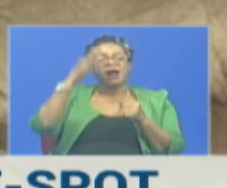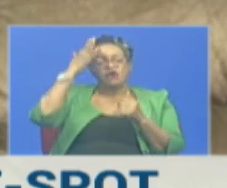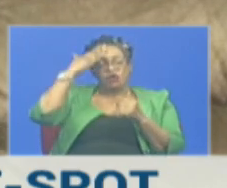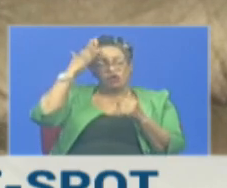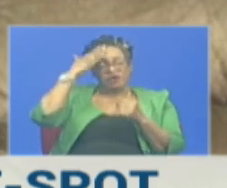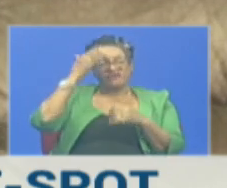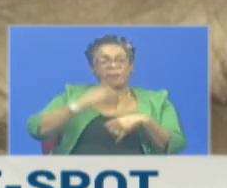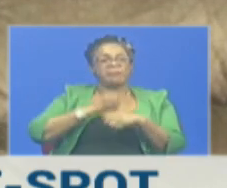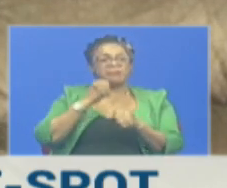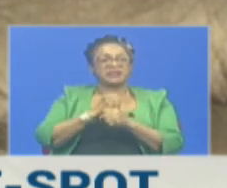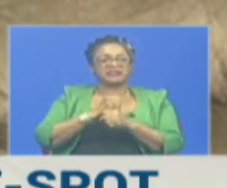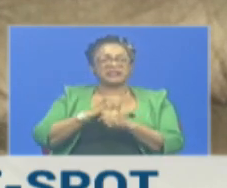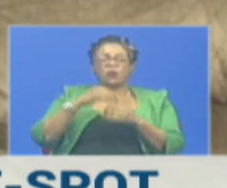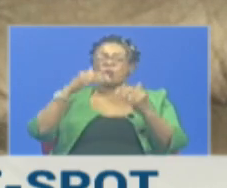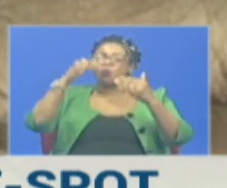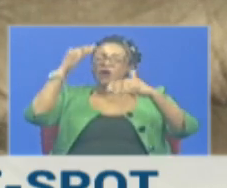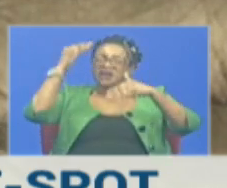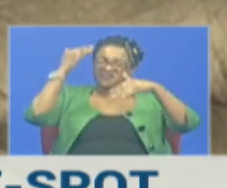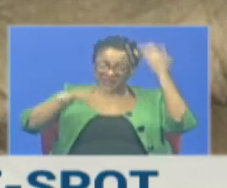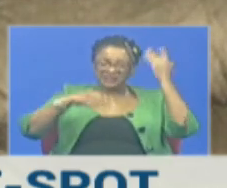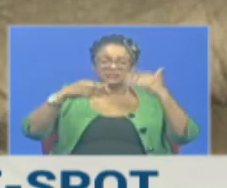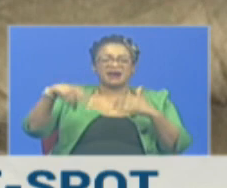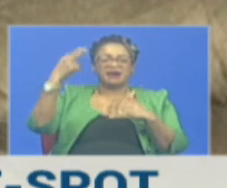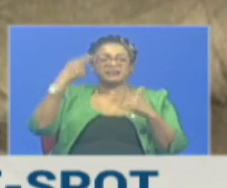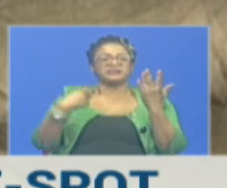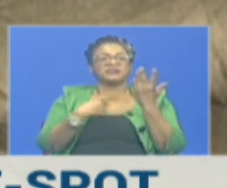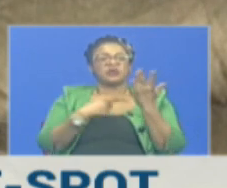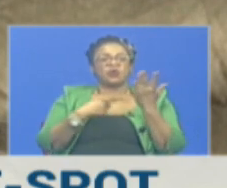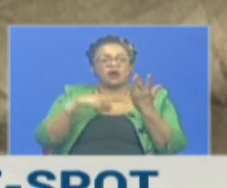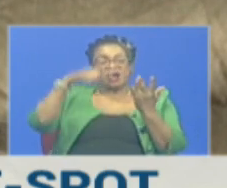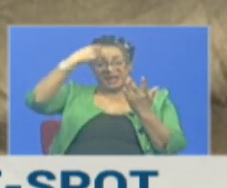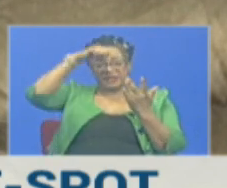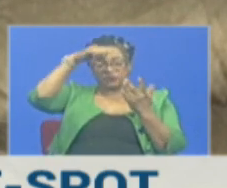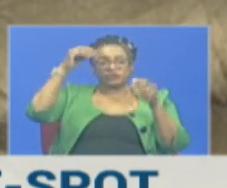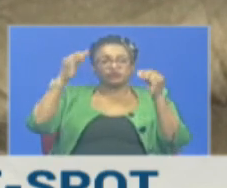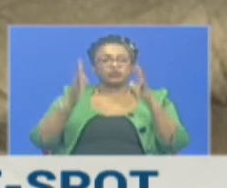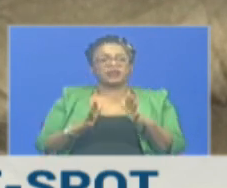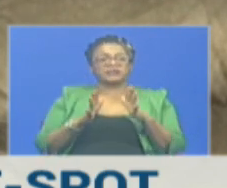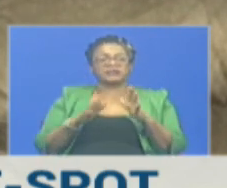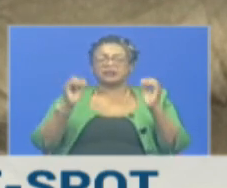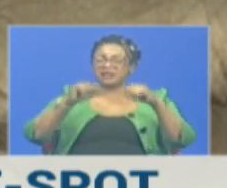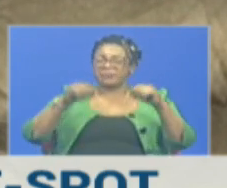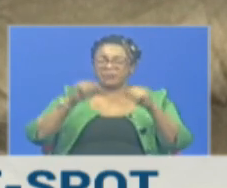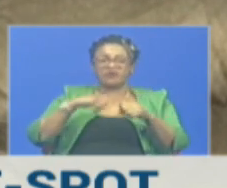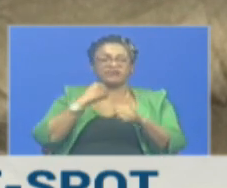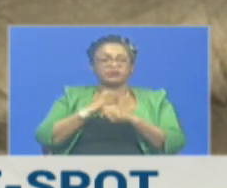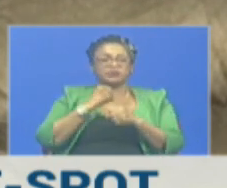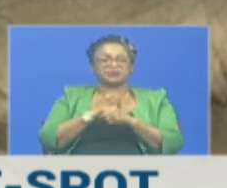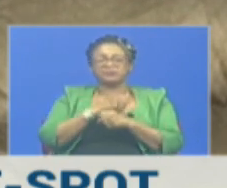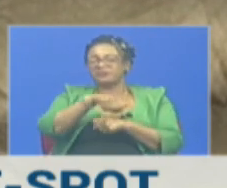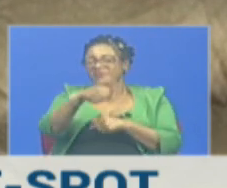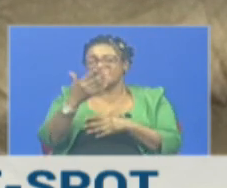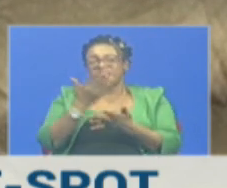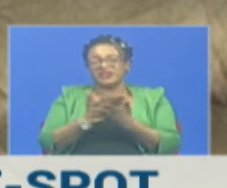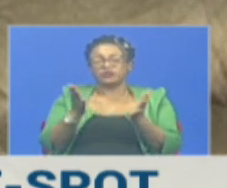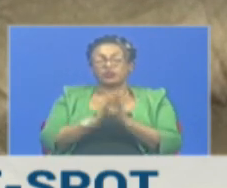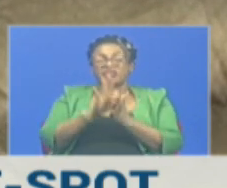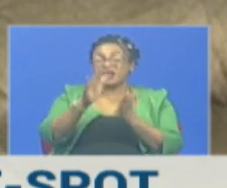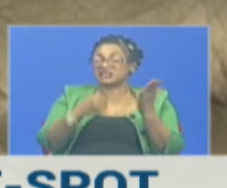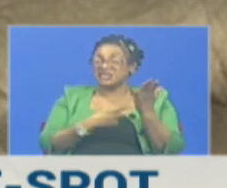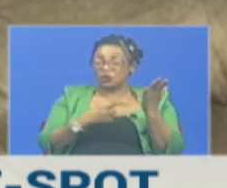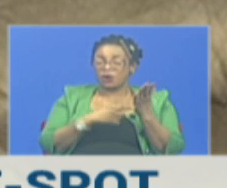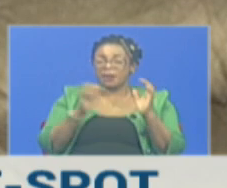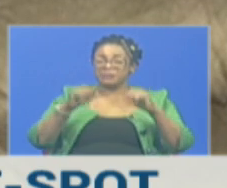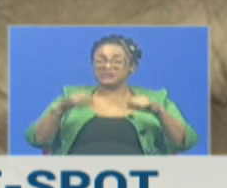very qualified, highly technical graduate students, capable of doing extraordinary things with their technical abilities.